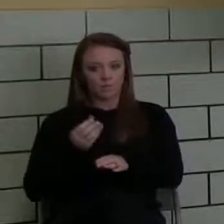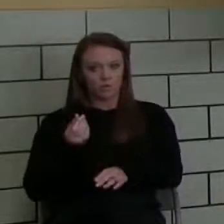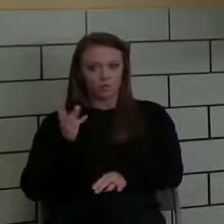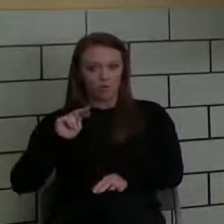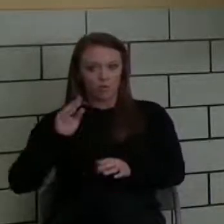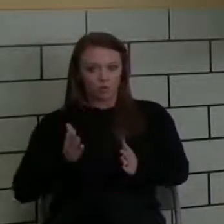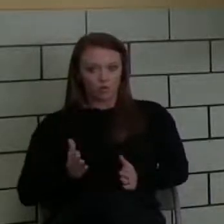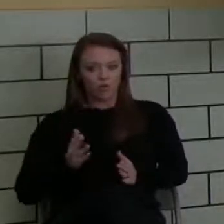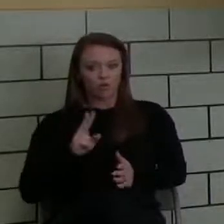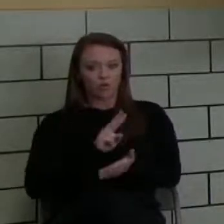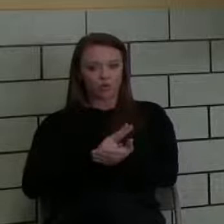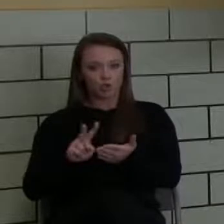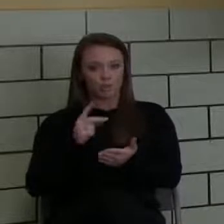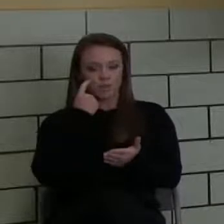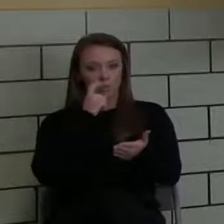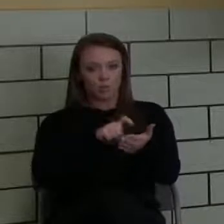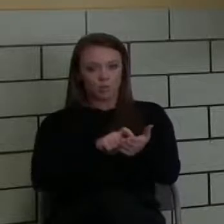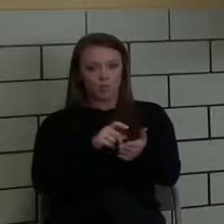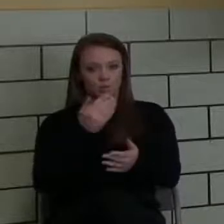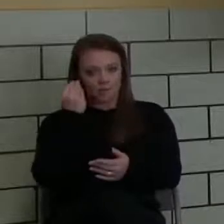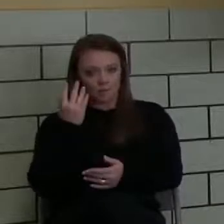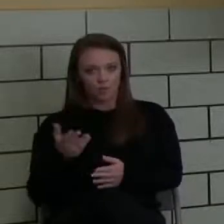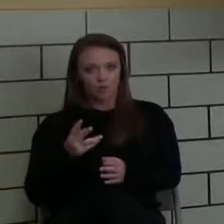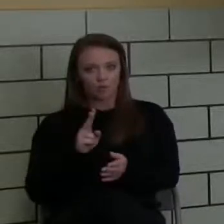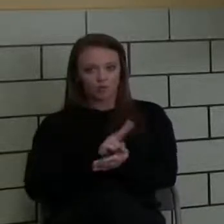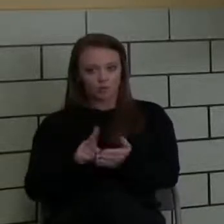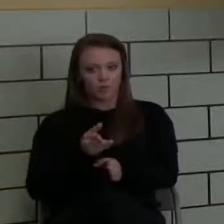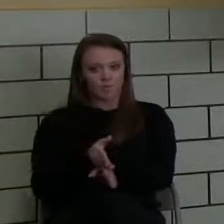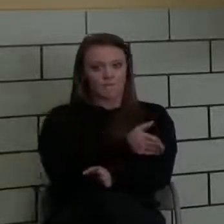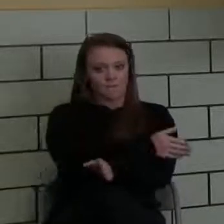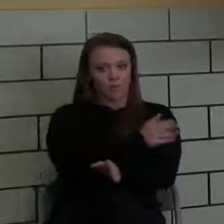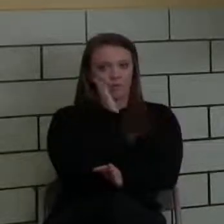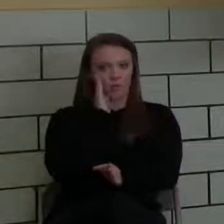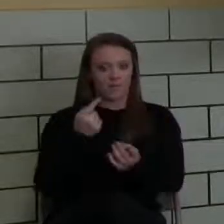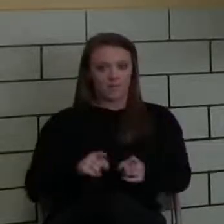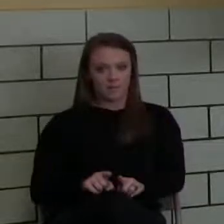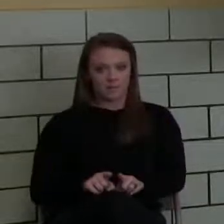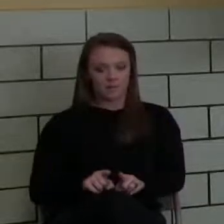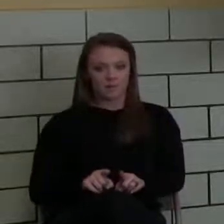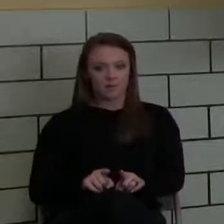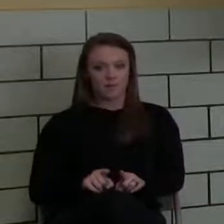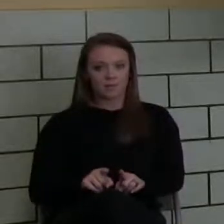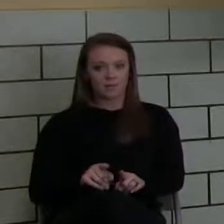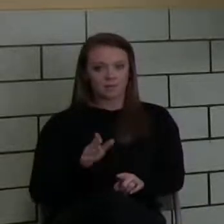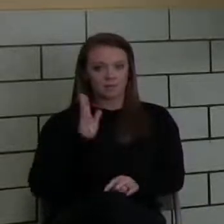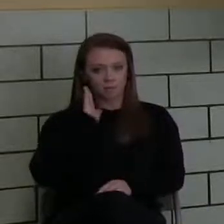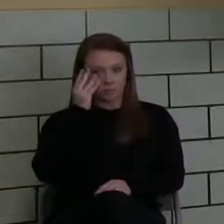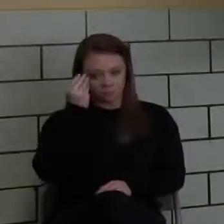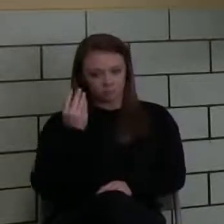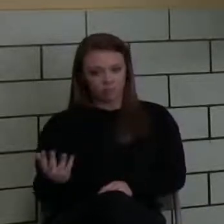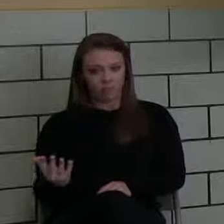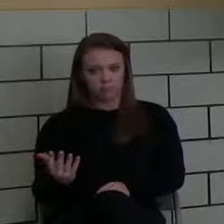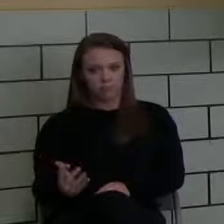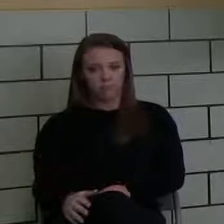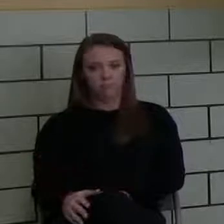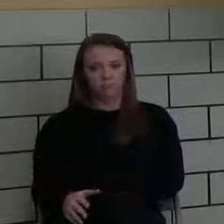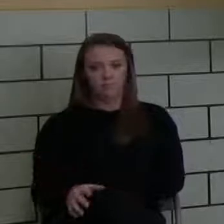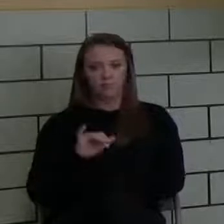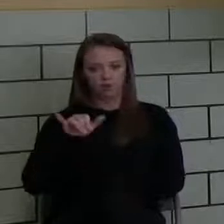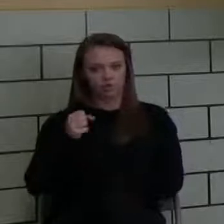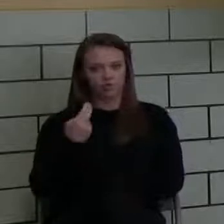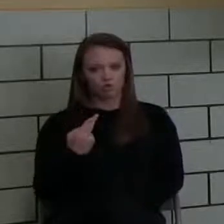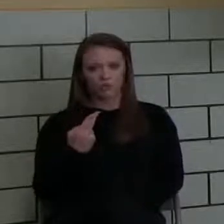then notifications will go out. I assume that Josh probably has some regular communication with